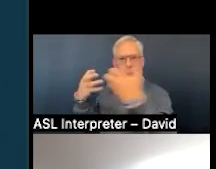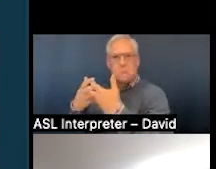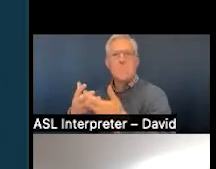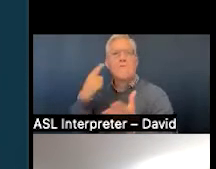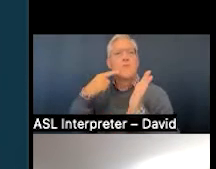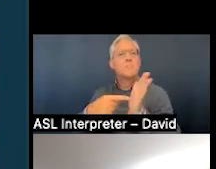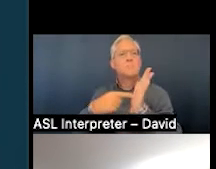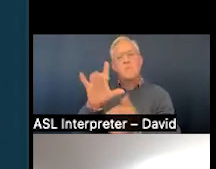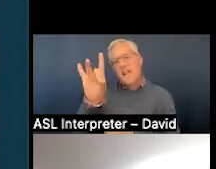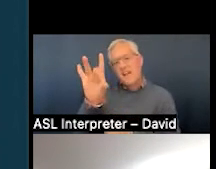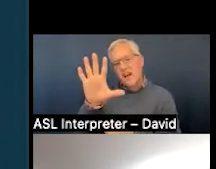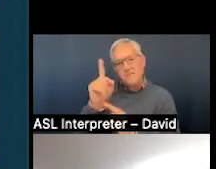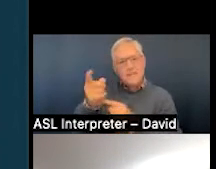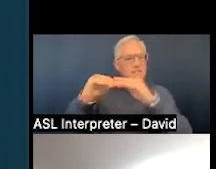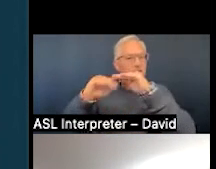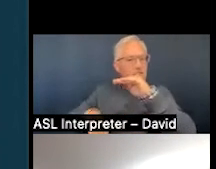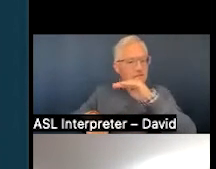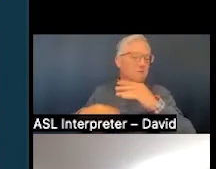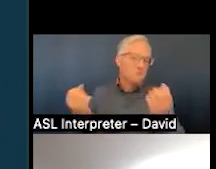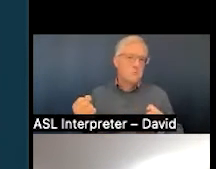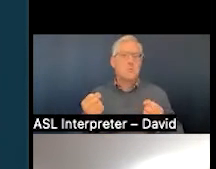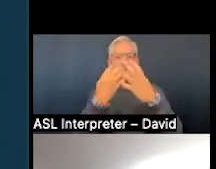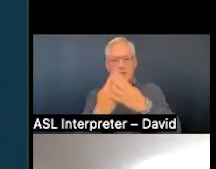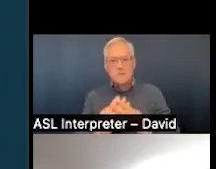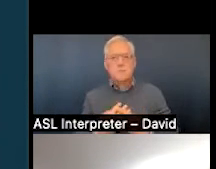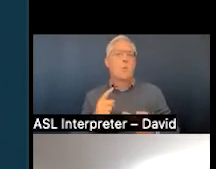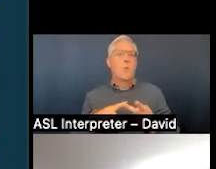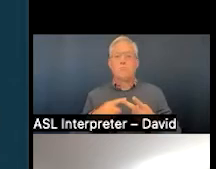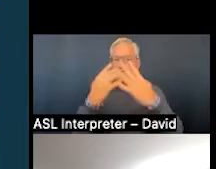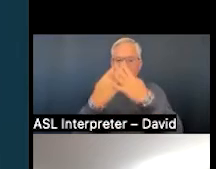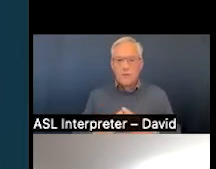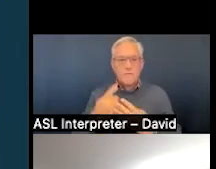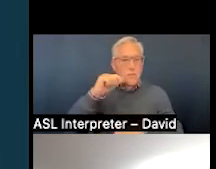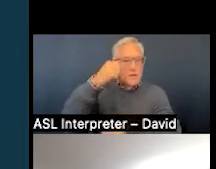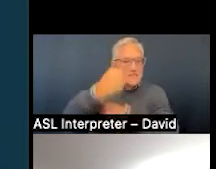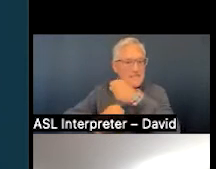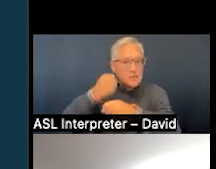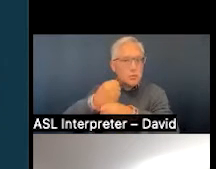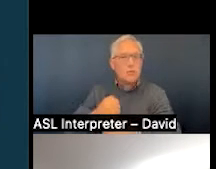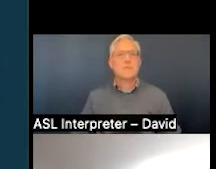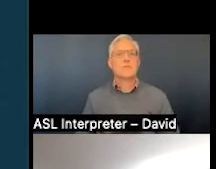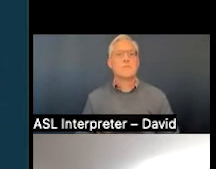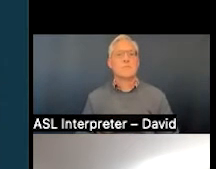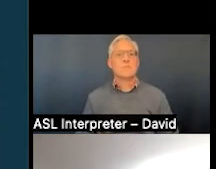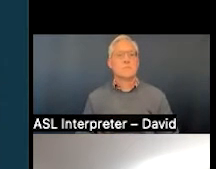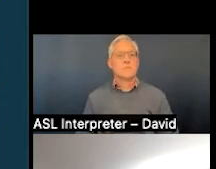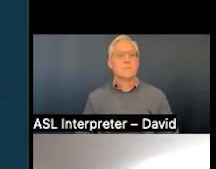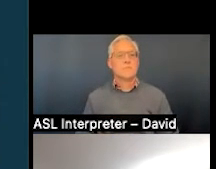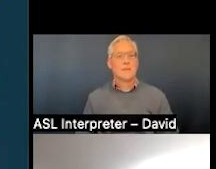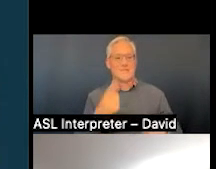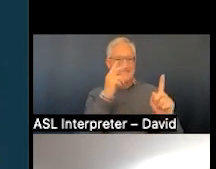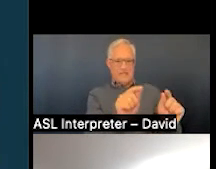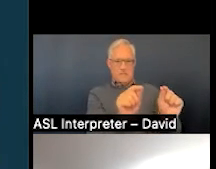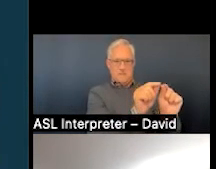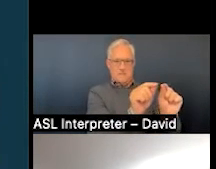or less. You can then also filter it to the year. So you could filter it to just films made in 1970s